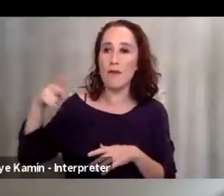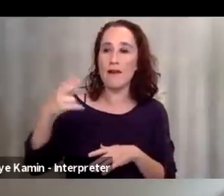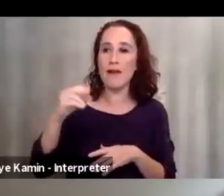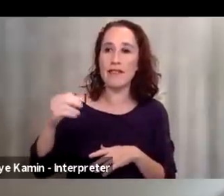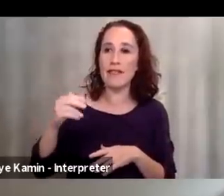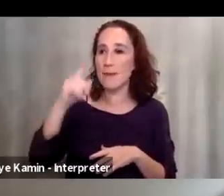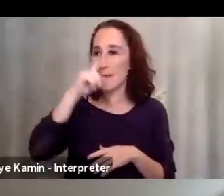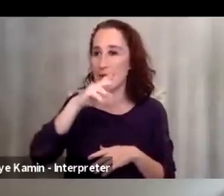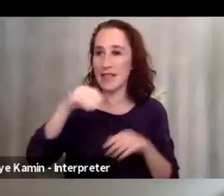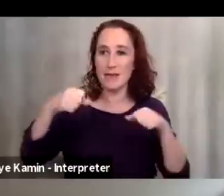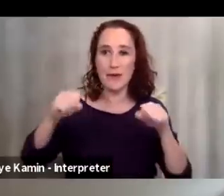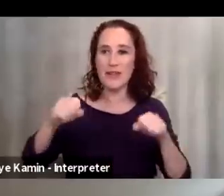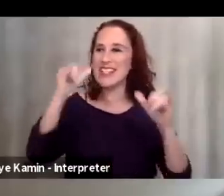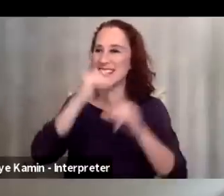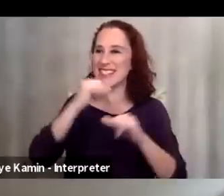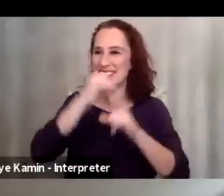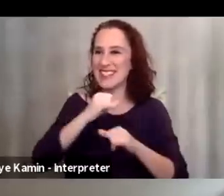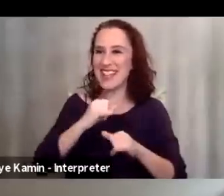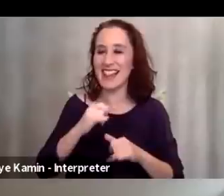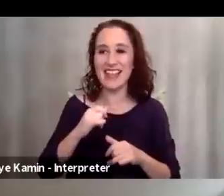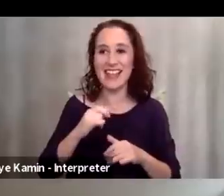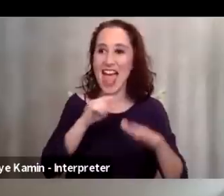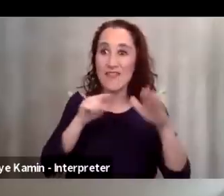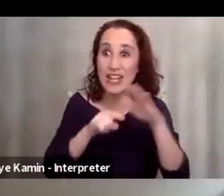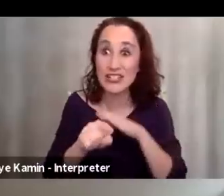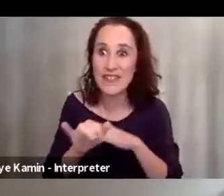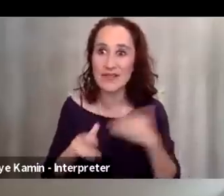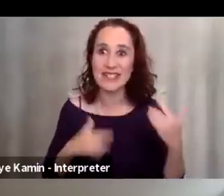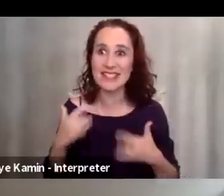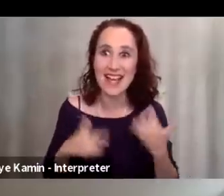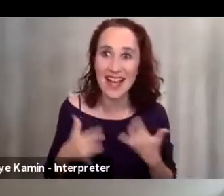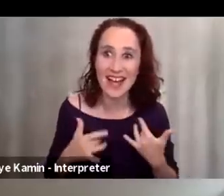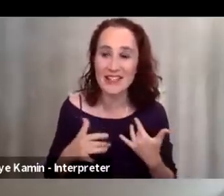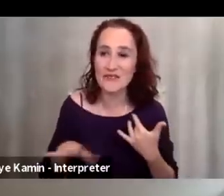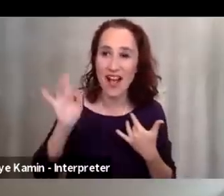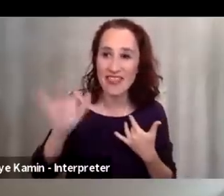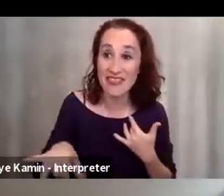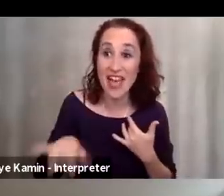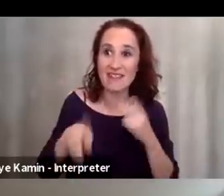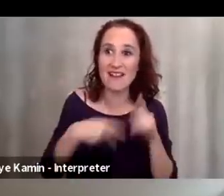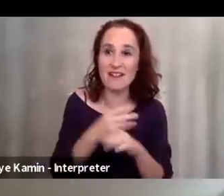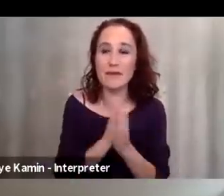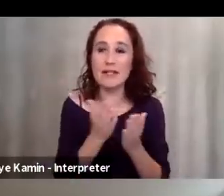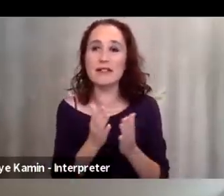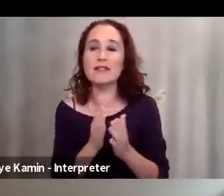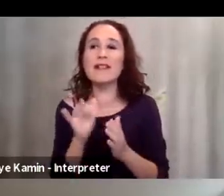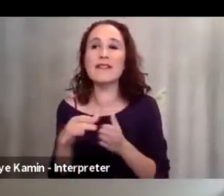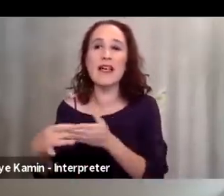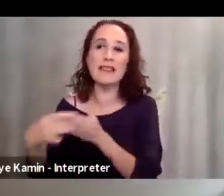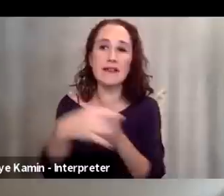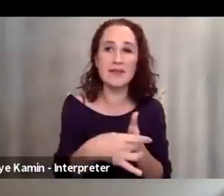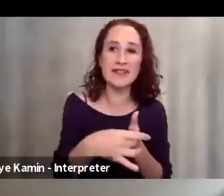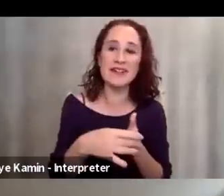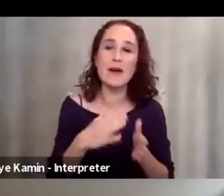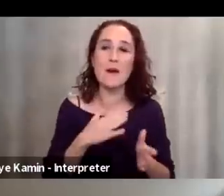silly adventure. Like, that was just so exciting to discover something like that. And that led me to probably